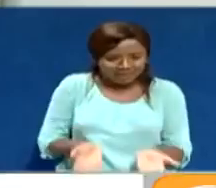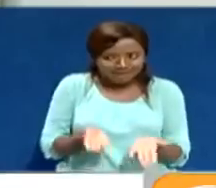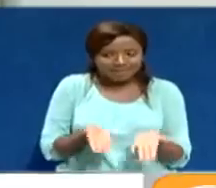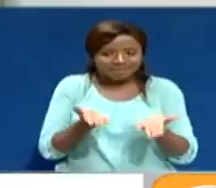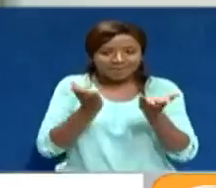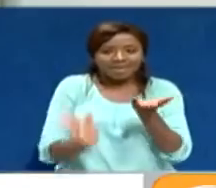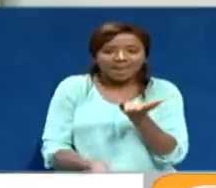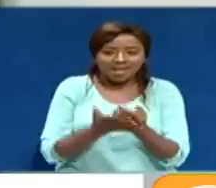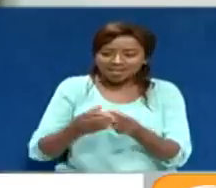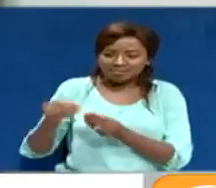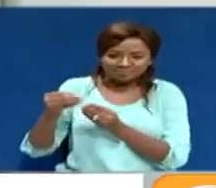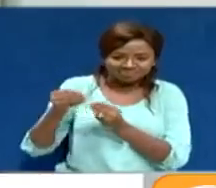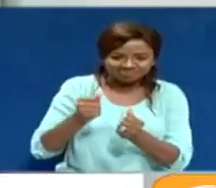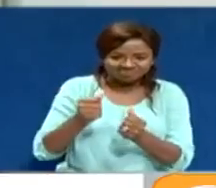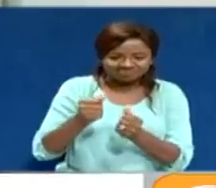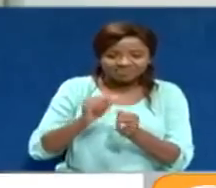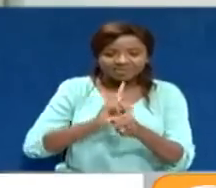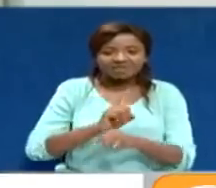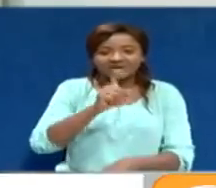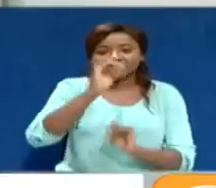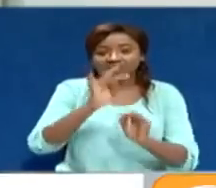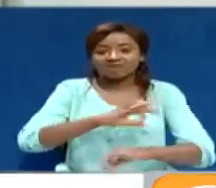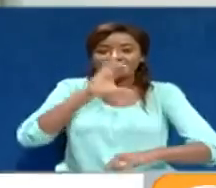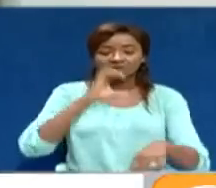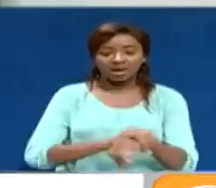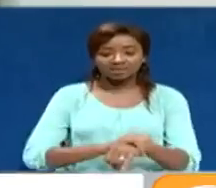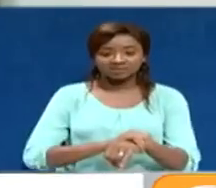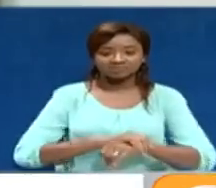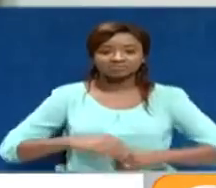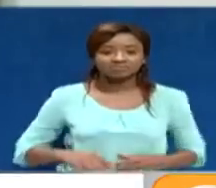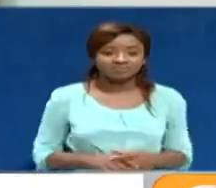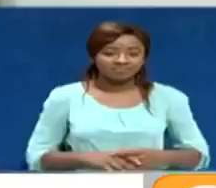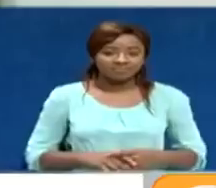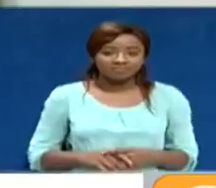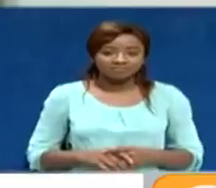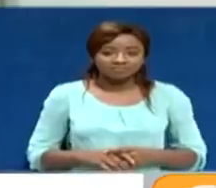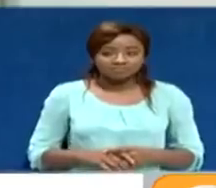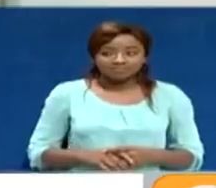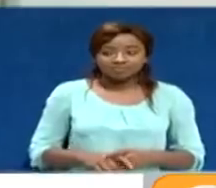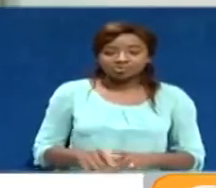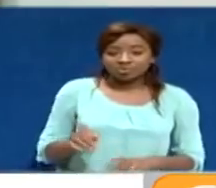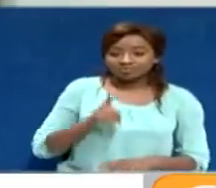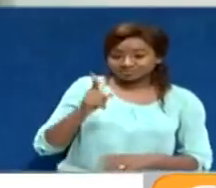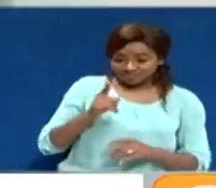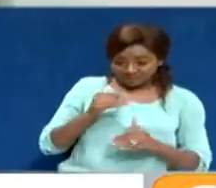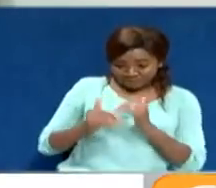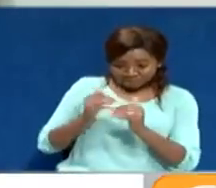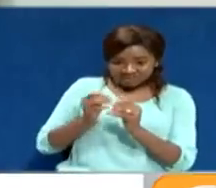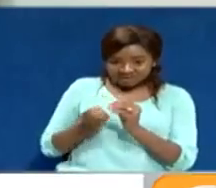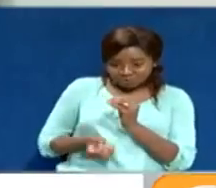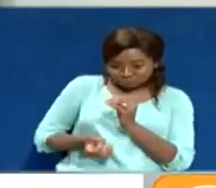be used to fight the virus if at all you ever get exposed to it. Now, that process of producing